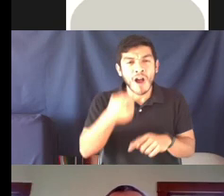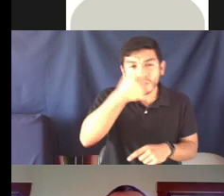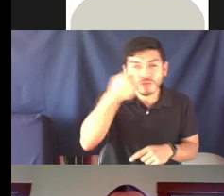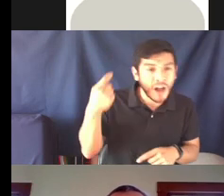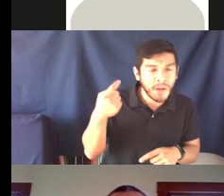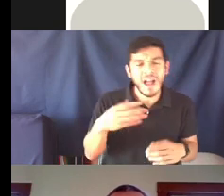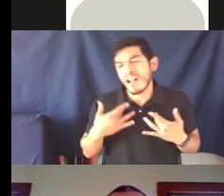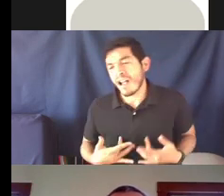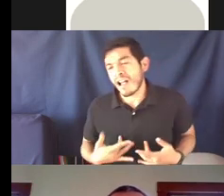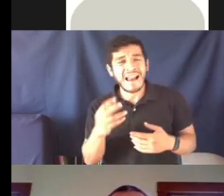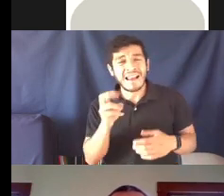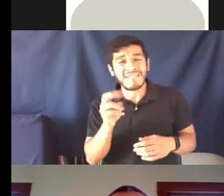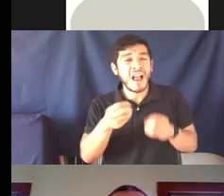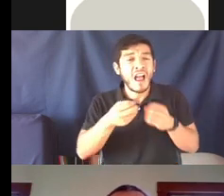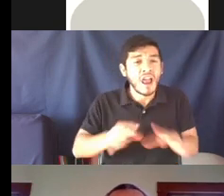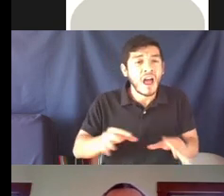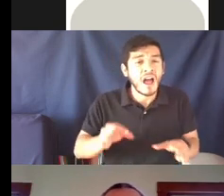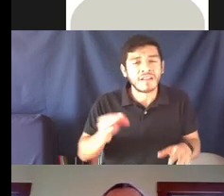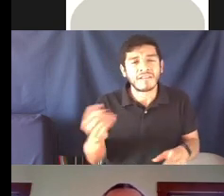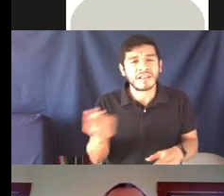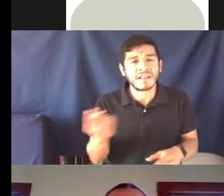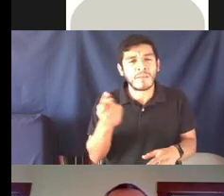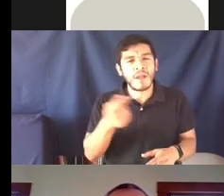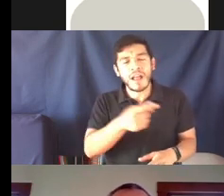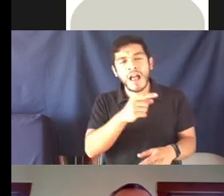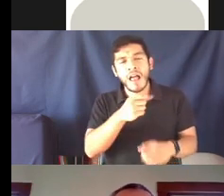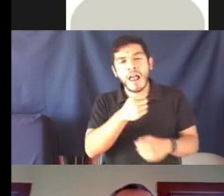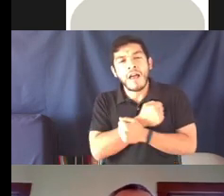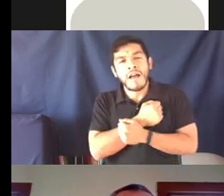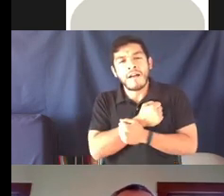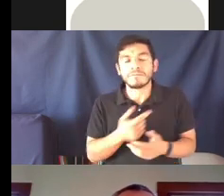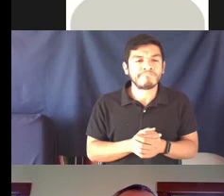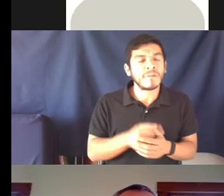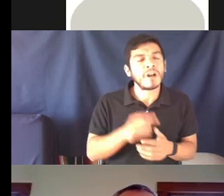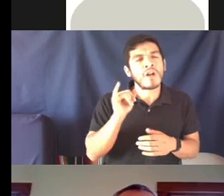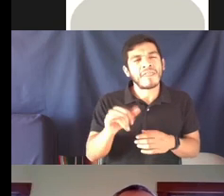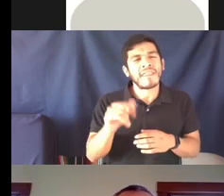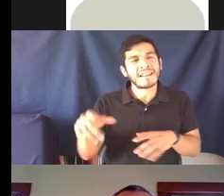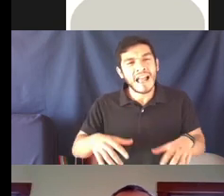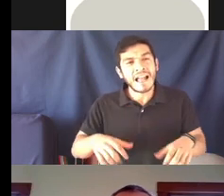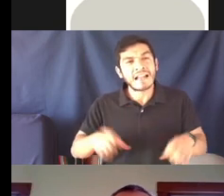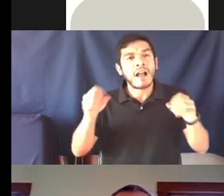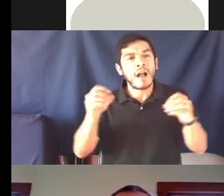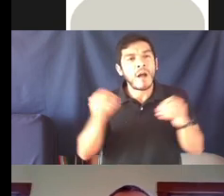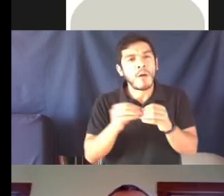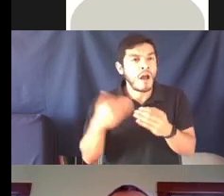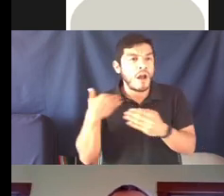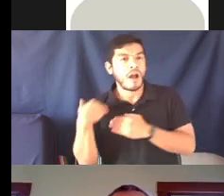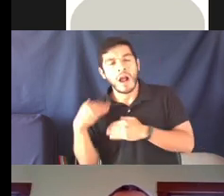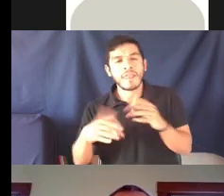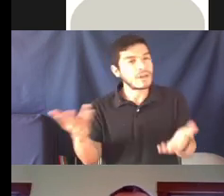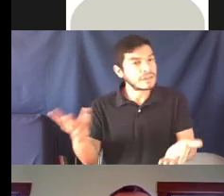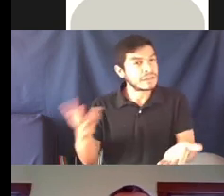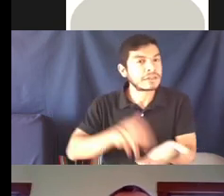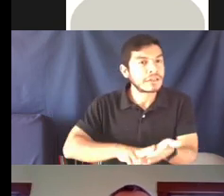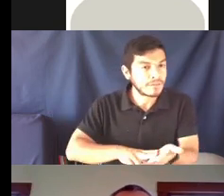the virus. So they're taking on more than they had originally signed up for. The needs expressed